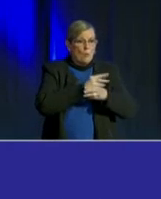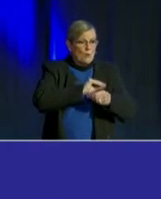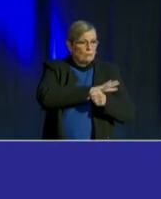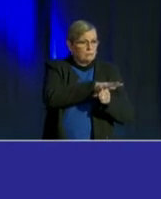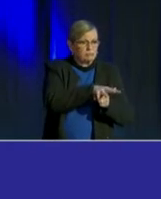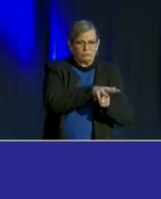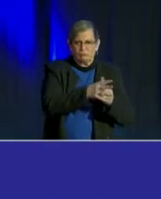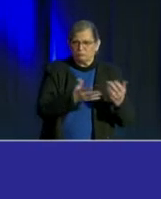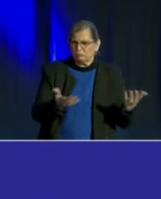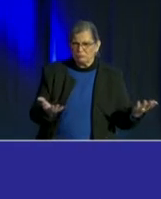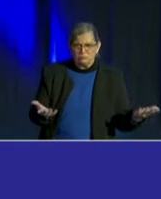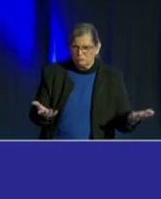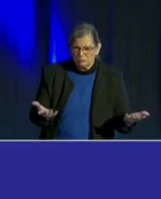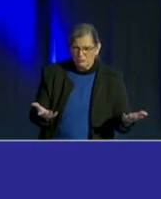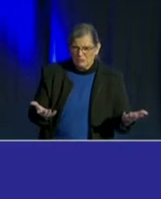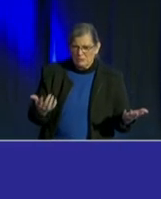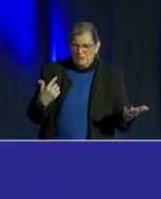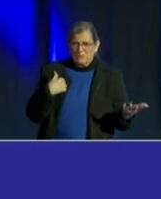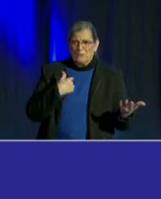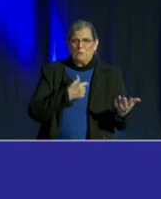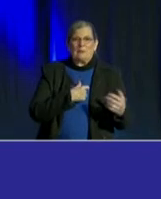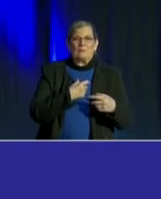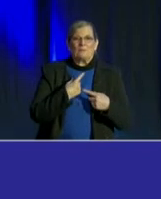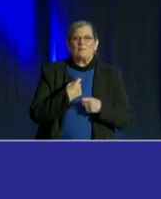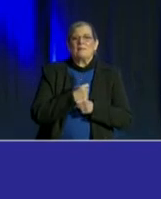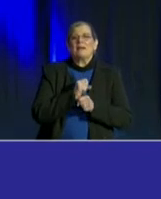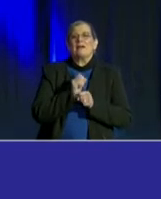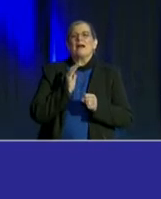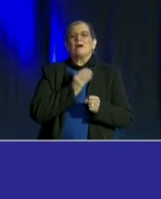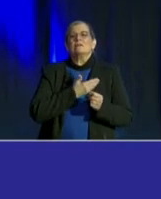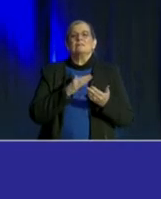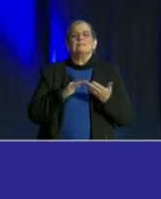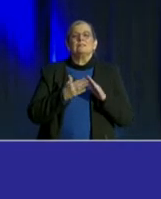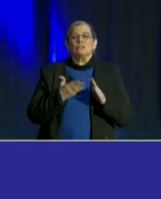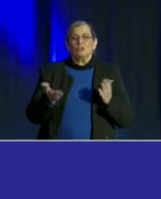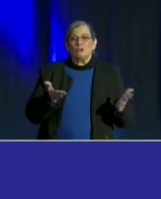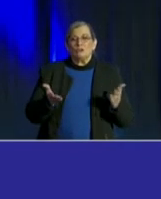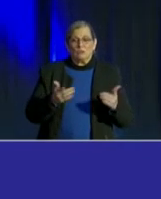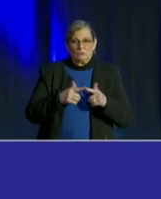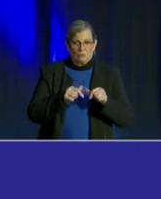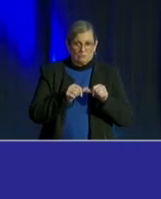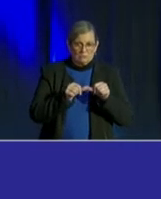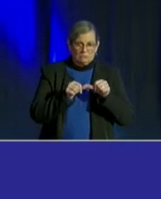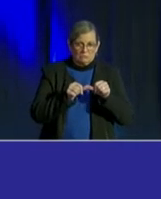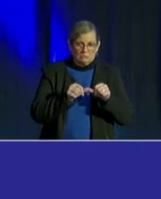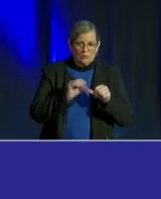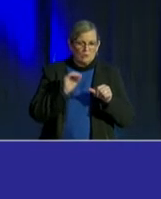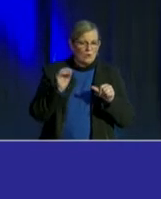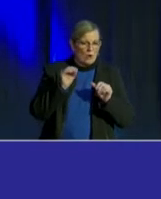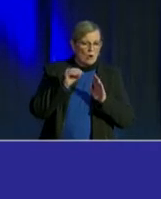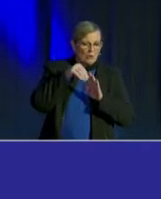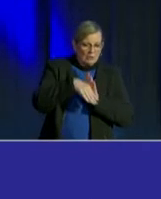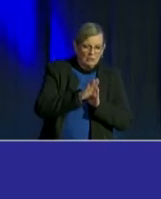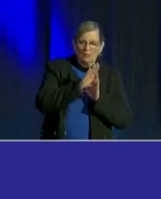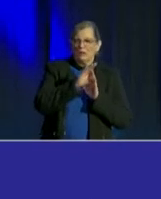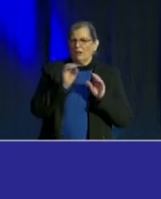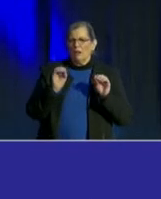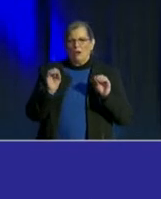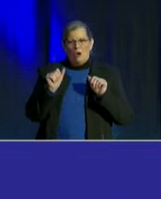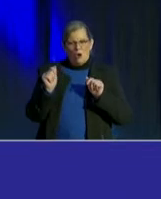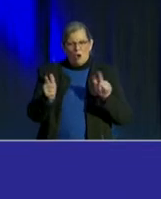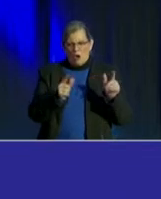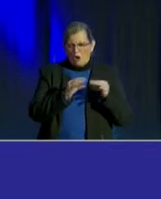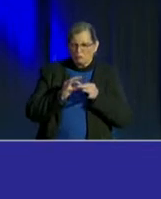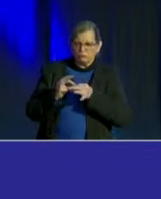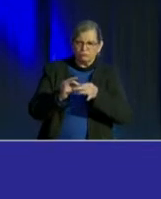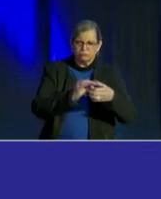global pandemic made it so that our city services, all of the agencies that we'll talk about today, could be coordinated and organized